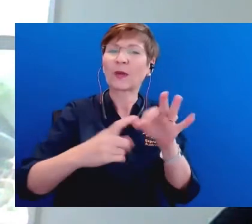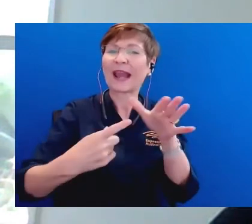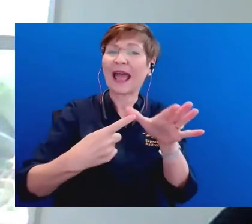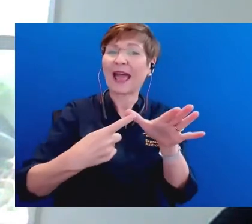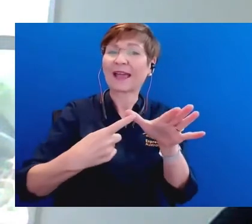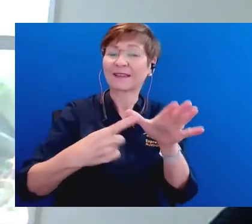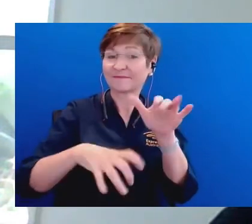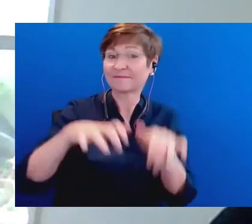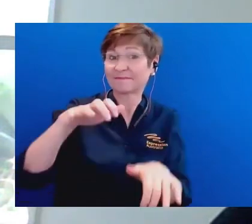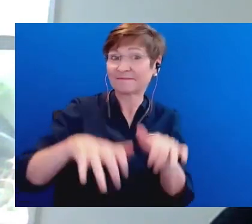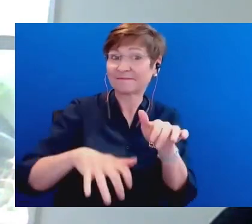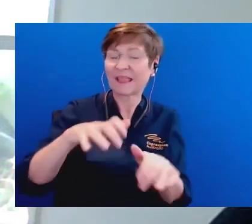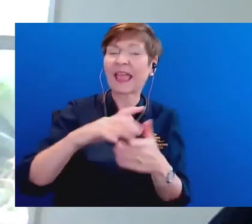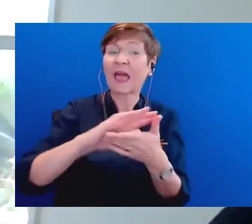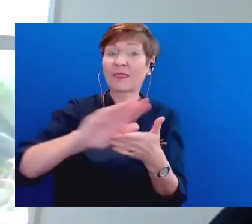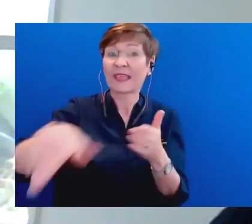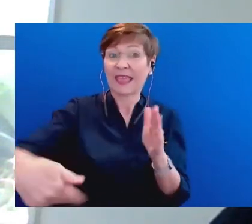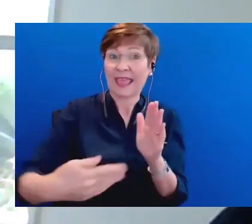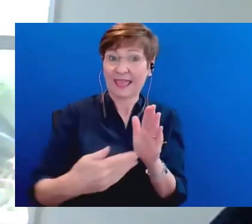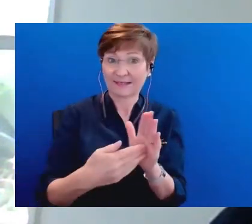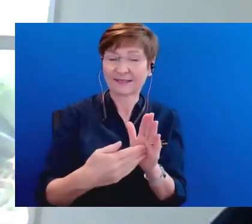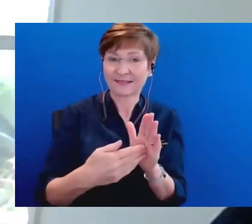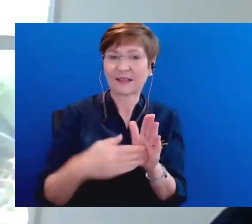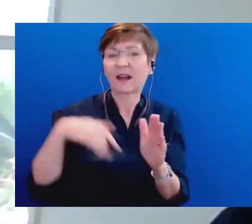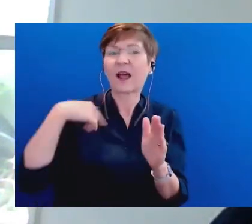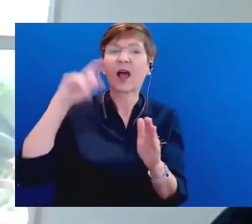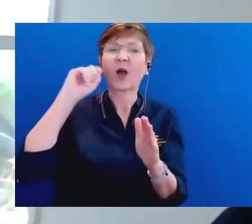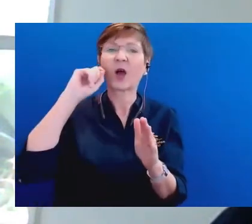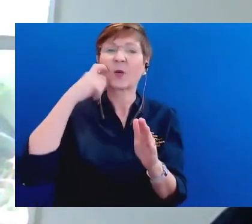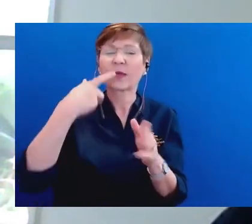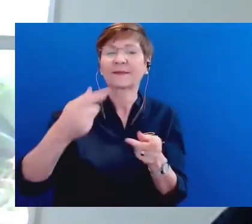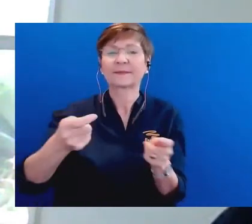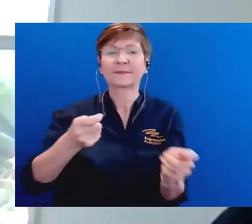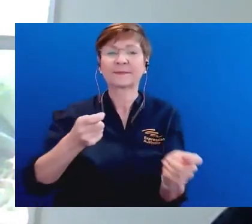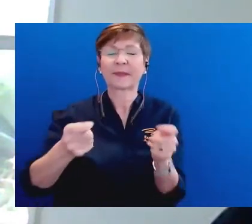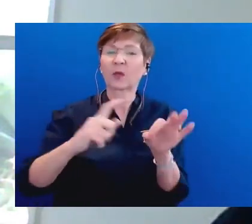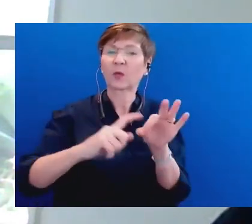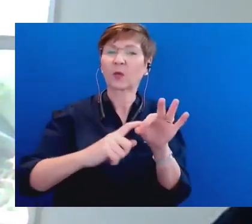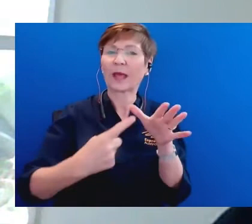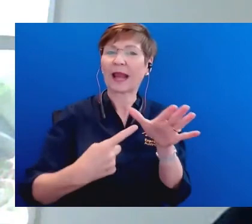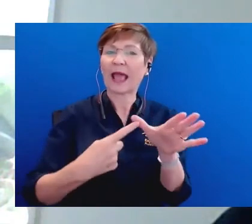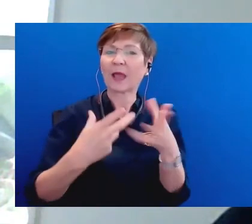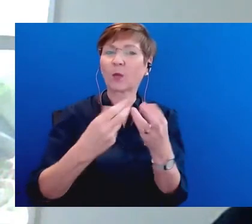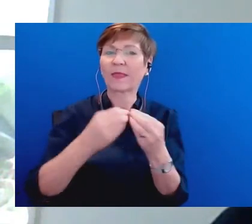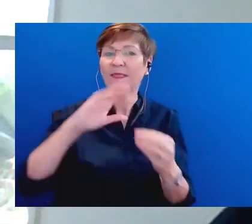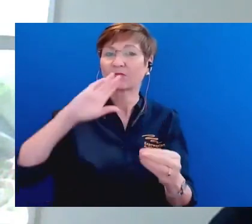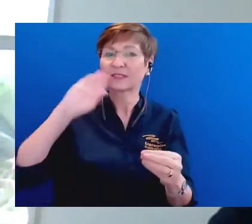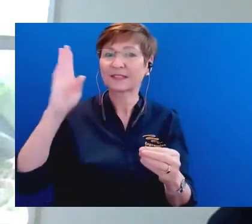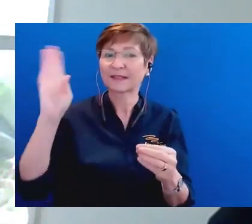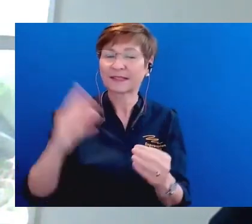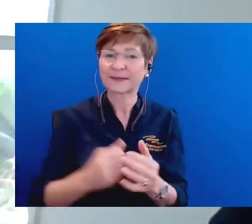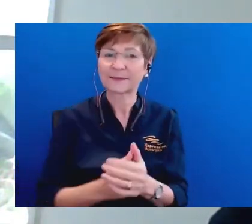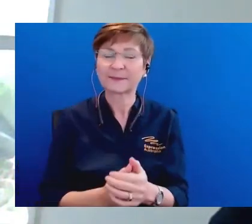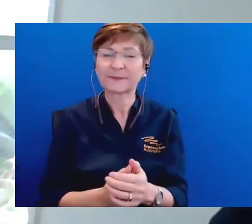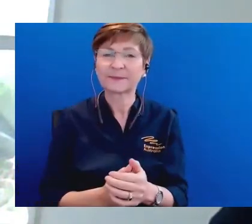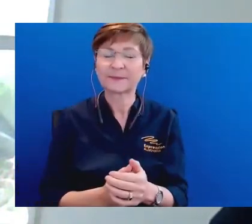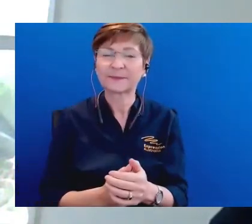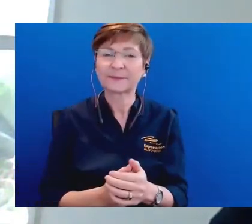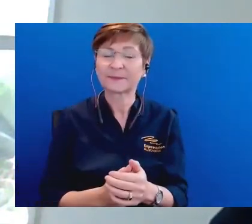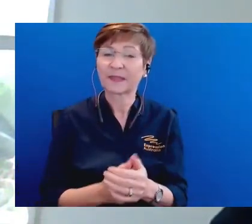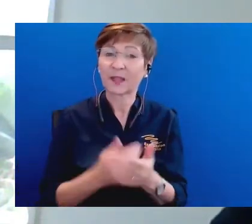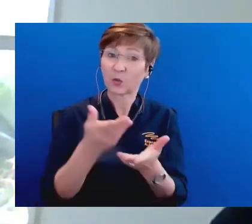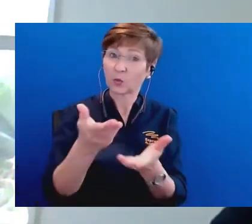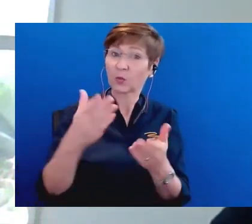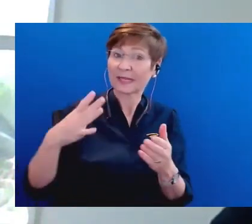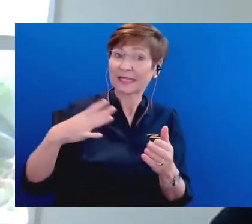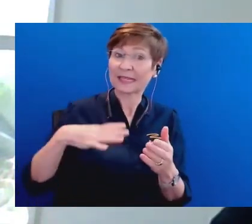this session, I will be facilitating a Q&A session with our presenters. If you require